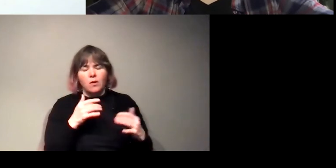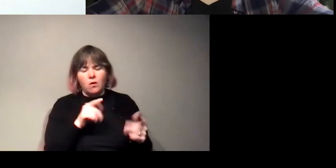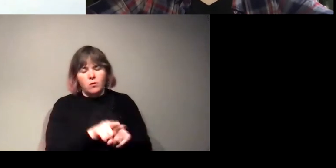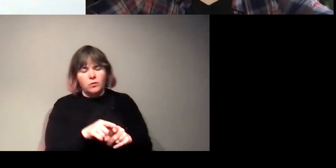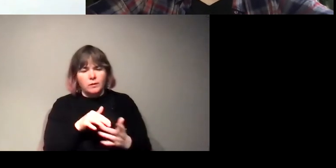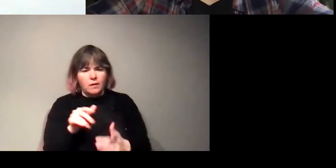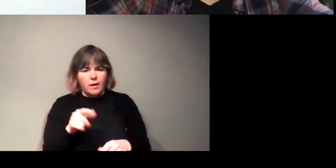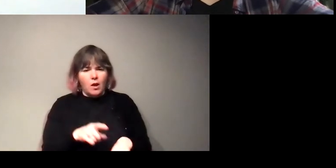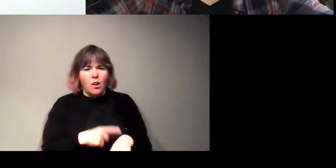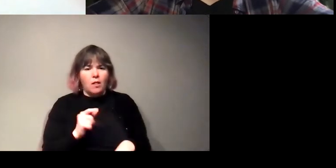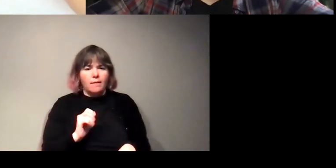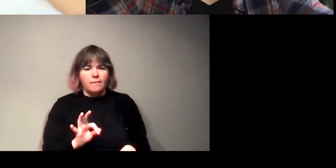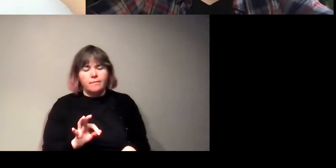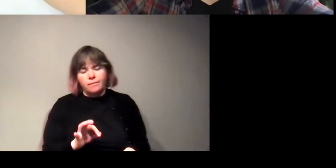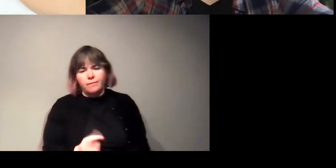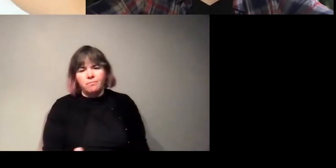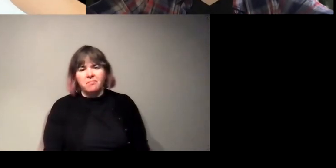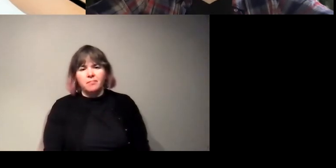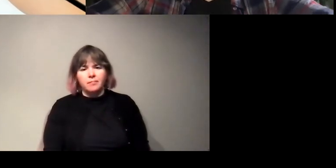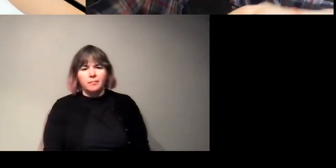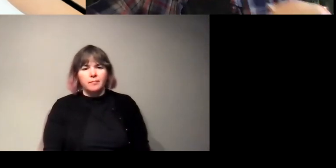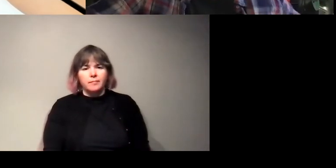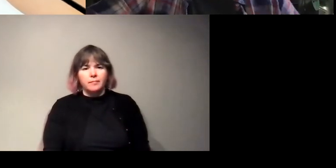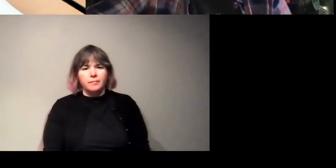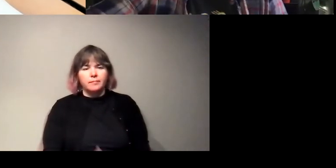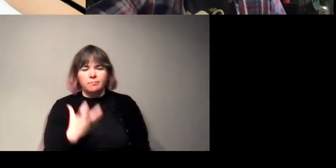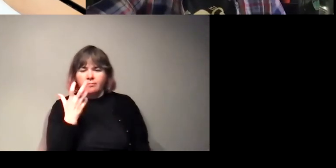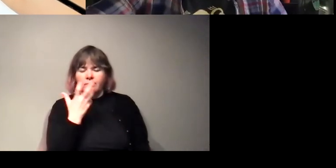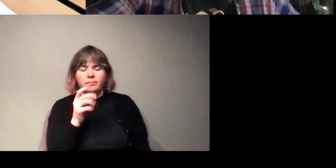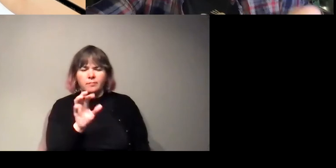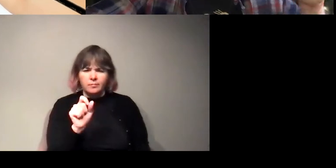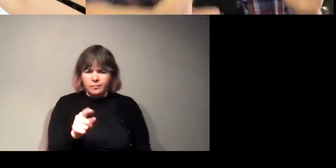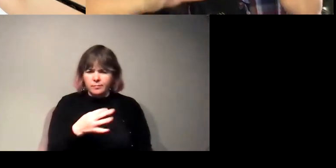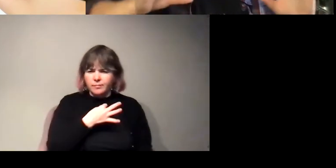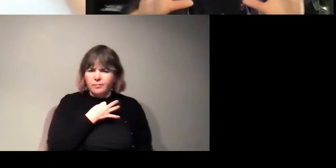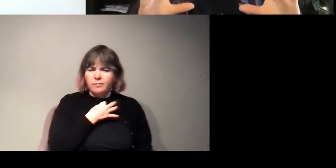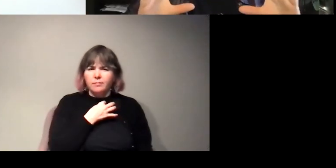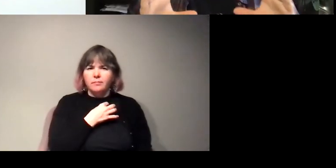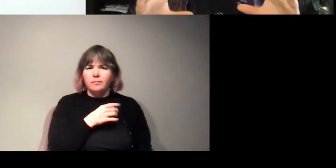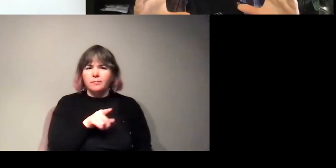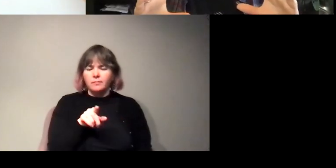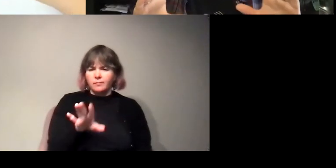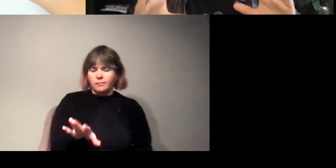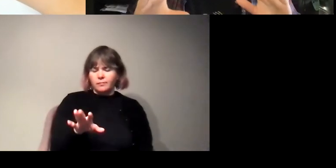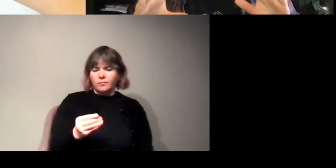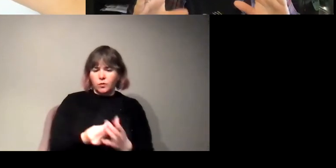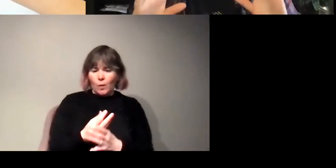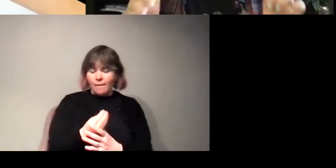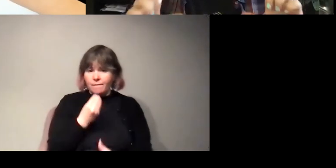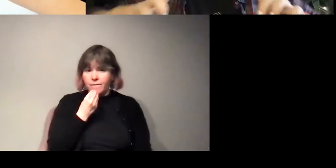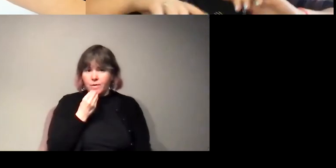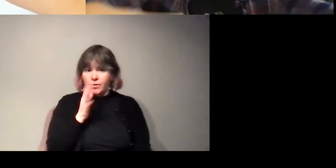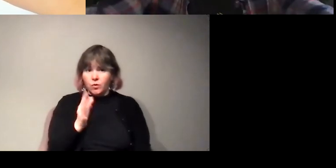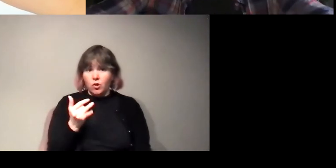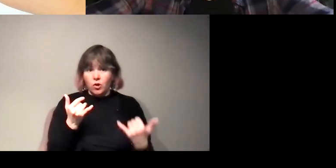here. Awesome. So some people want to know if you ever want, so is growing food your